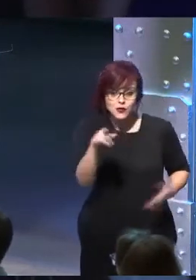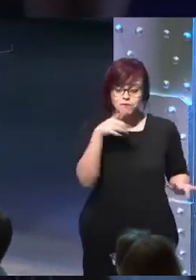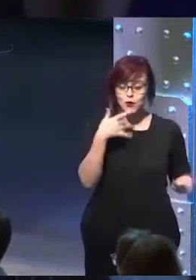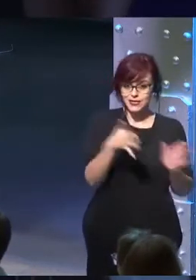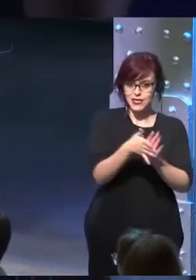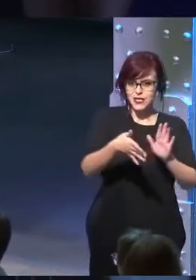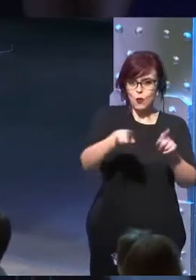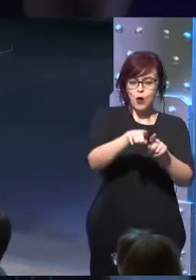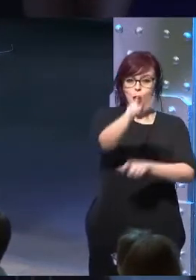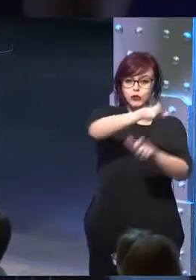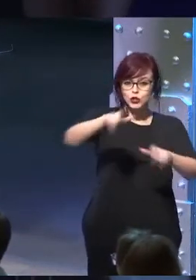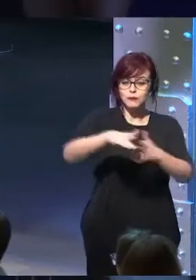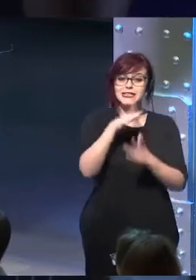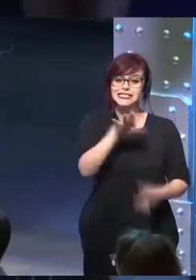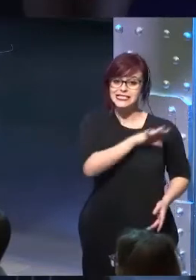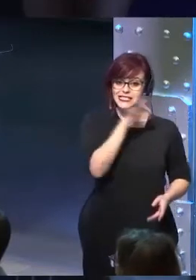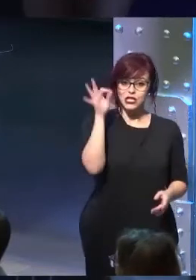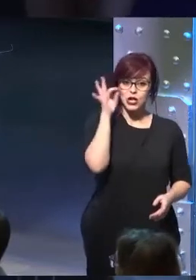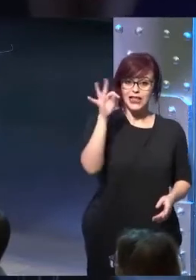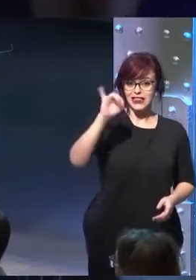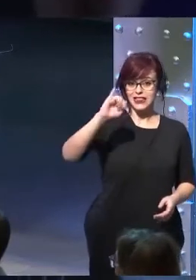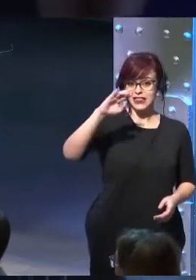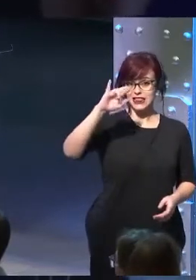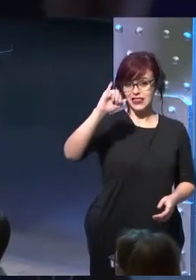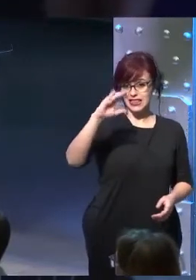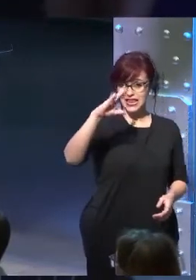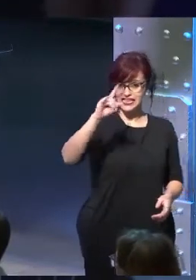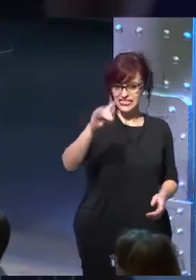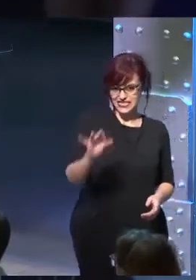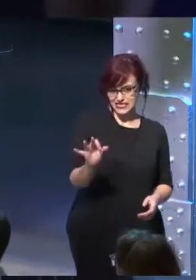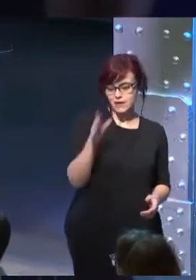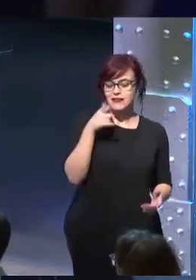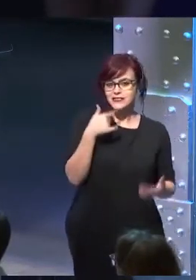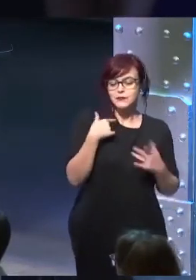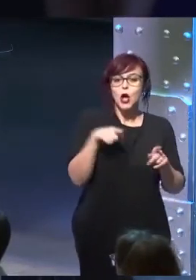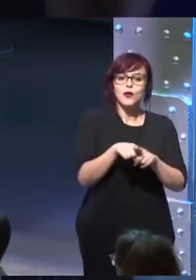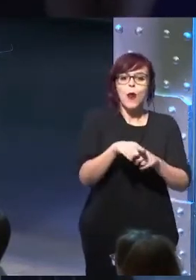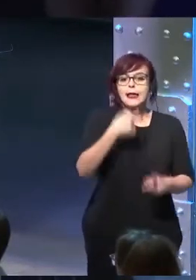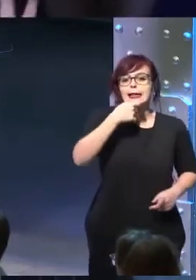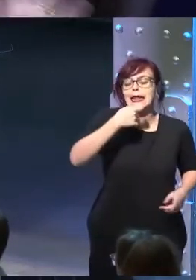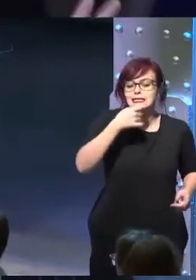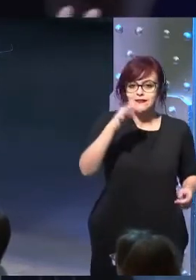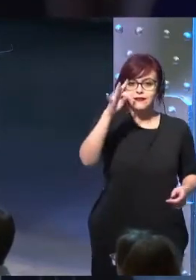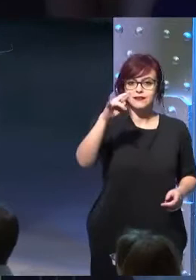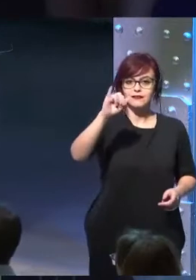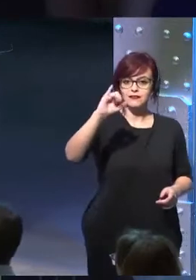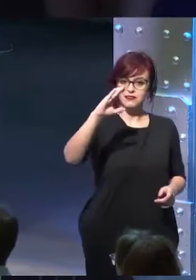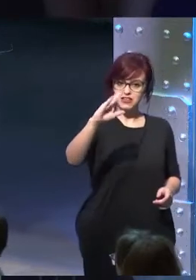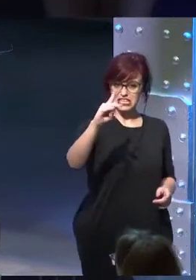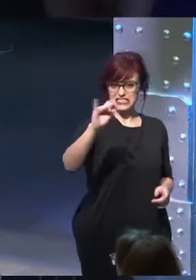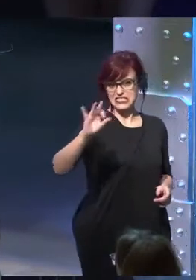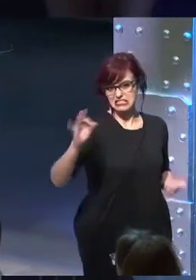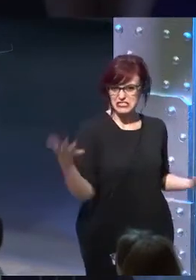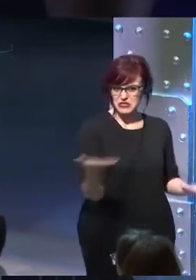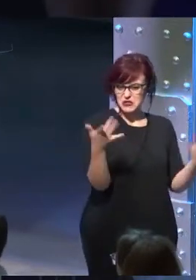Miss Triggs sounds as silly in English as it does in any language, and in a way that's